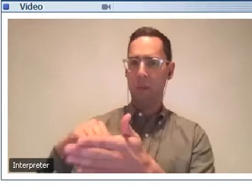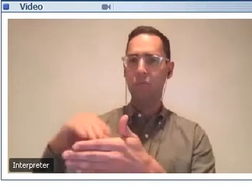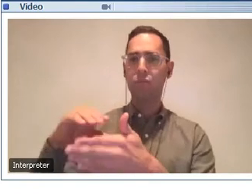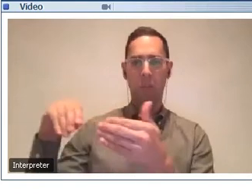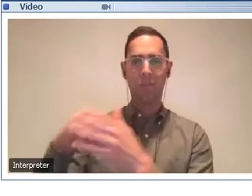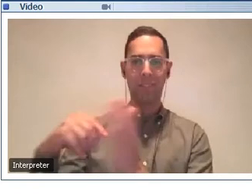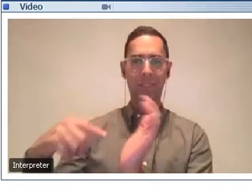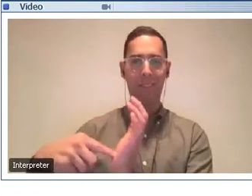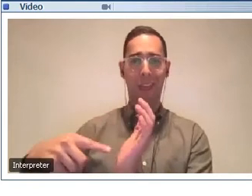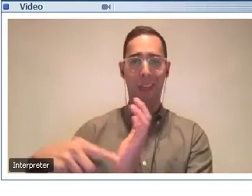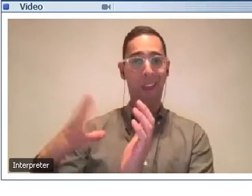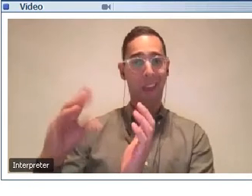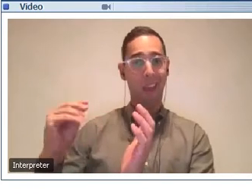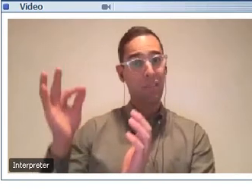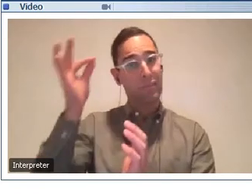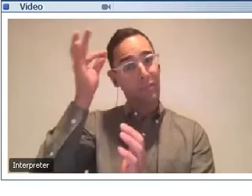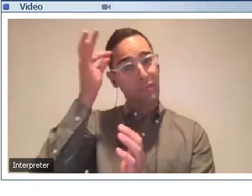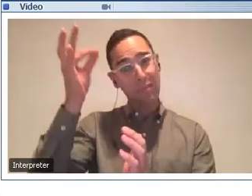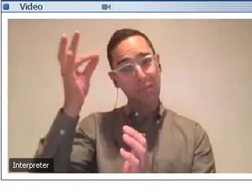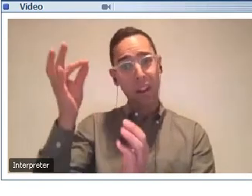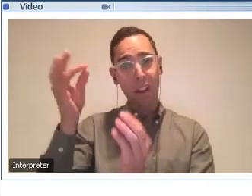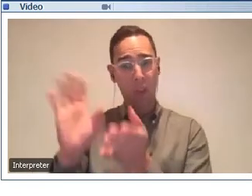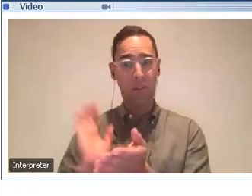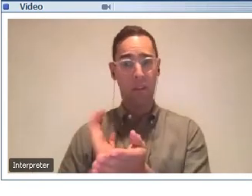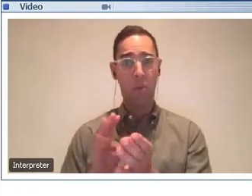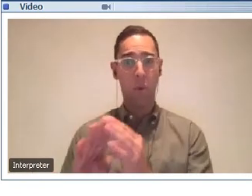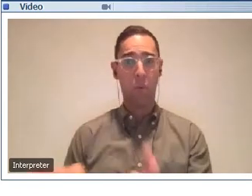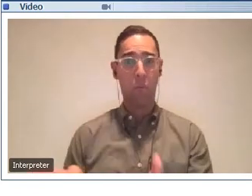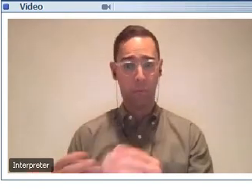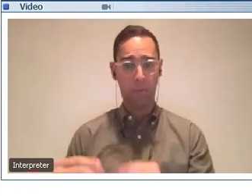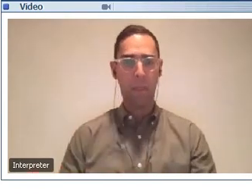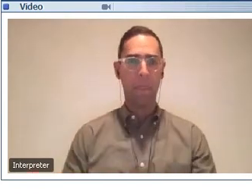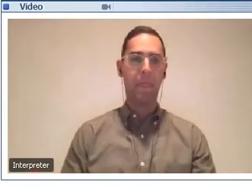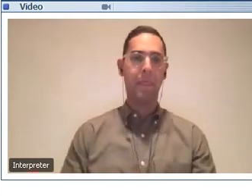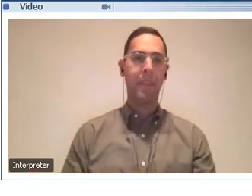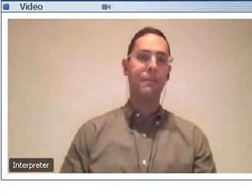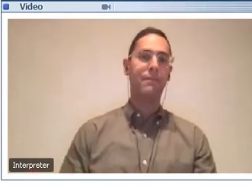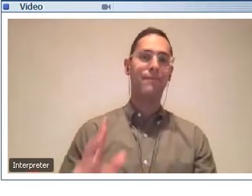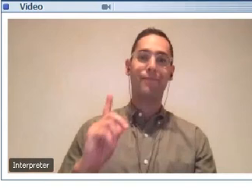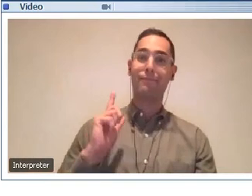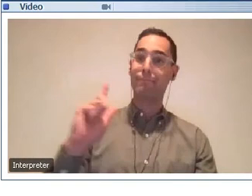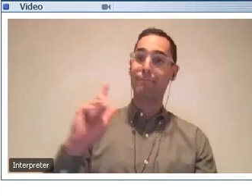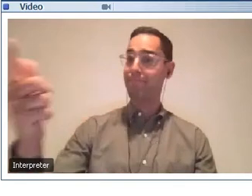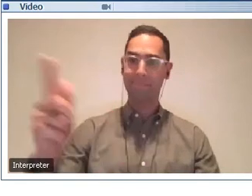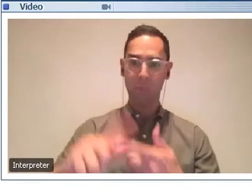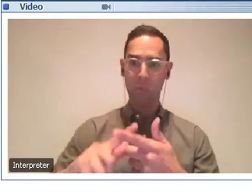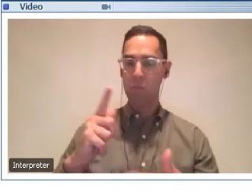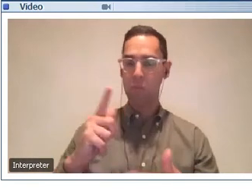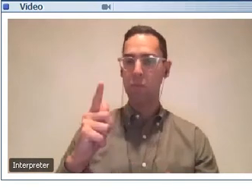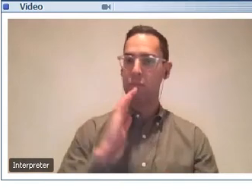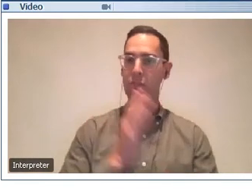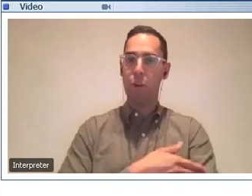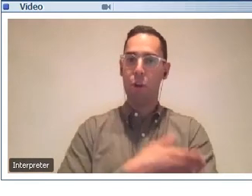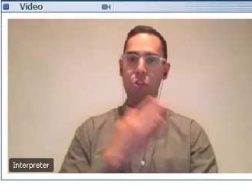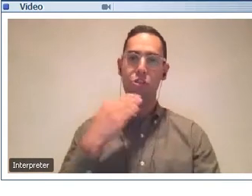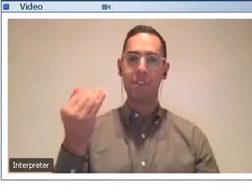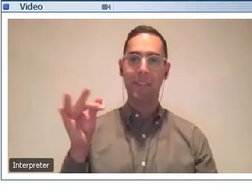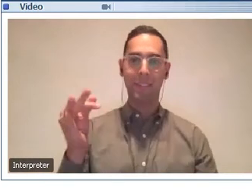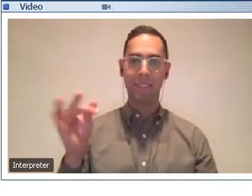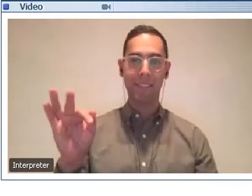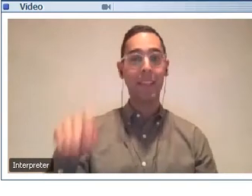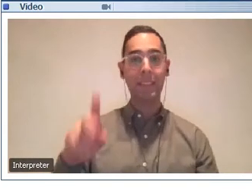So fast forward to age 19, my daughter needed a kidney transplant. The pictures you see here are her prom